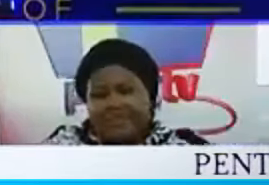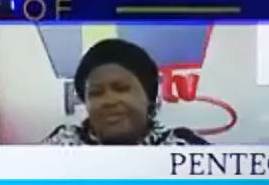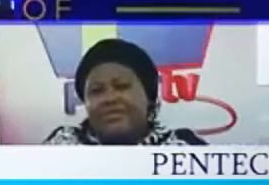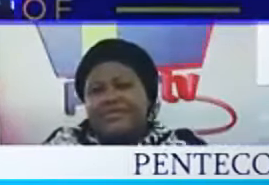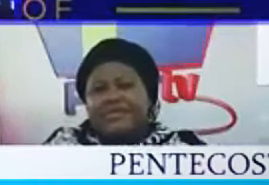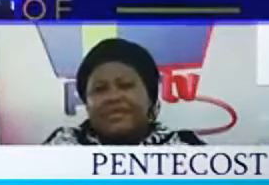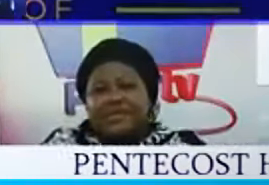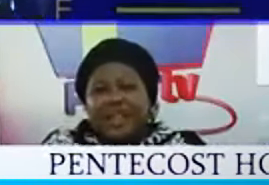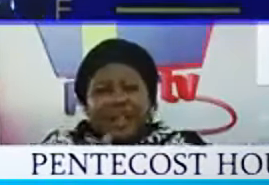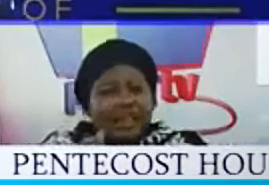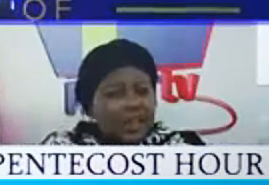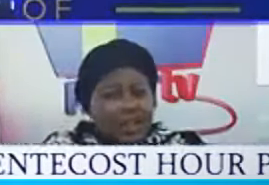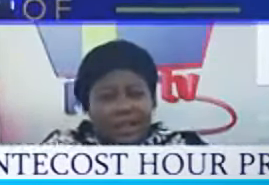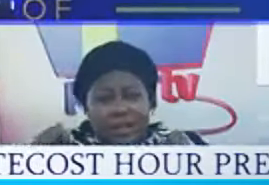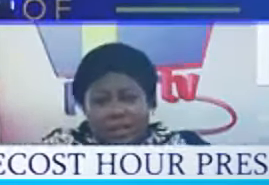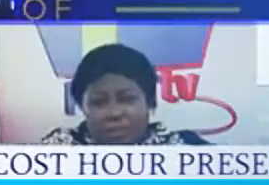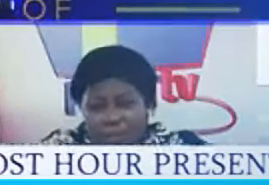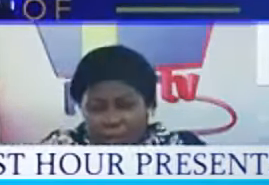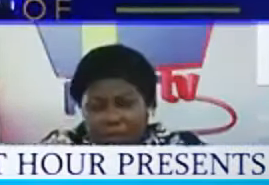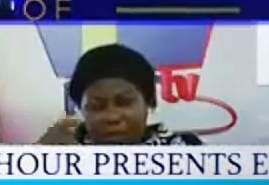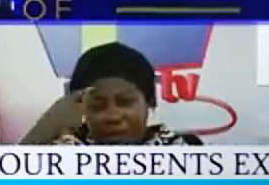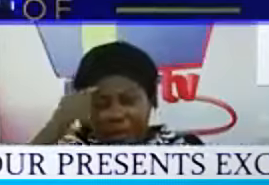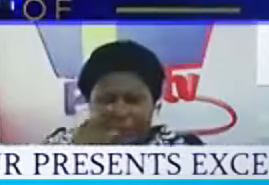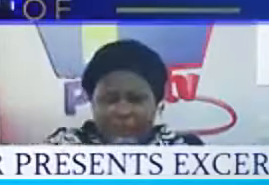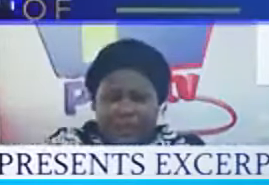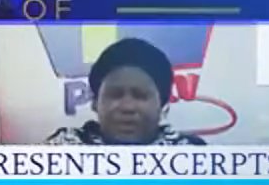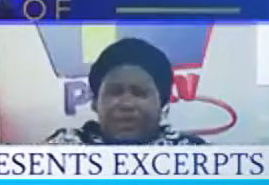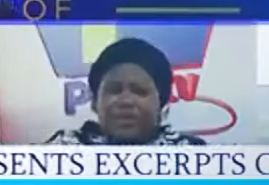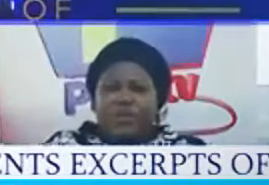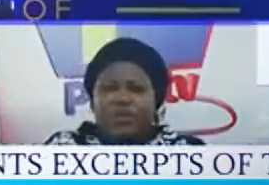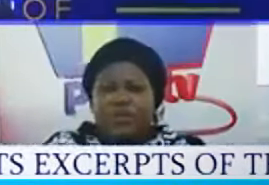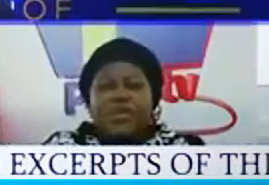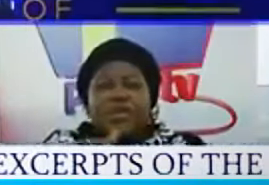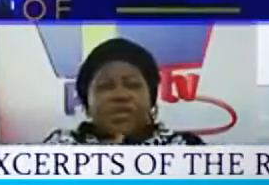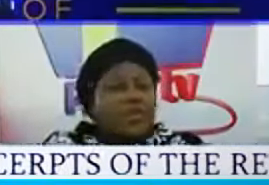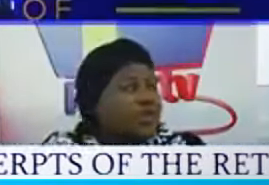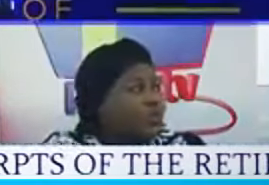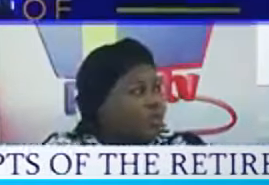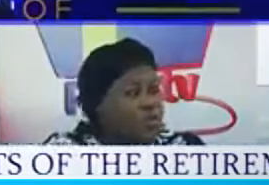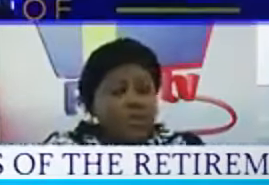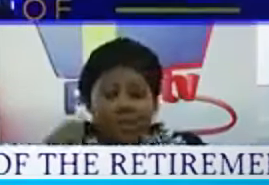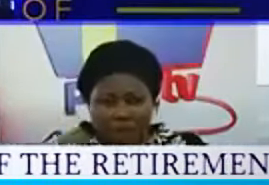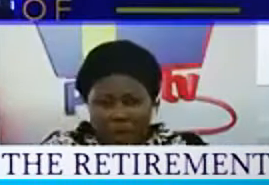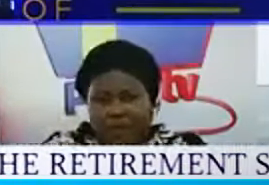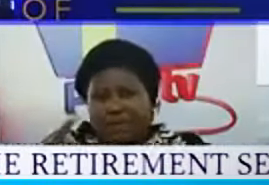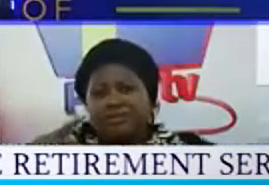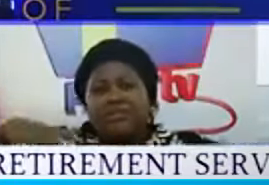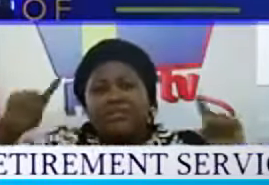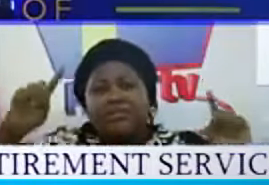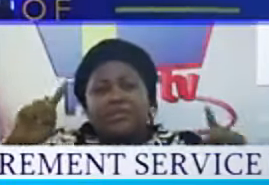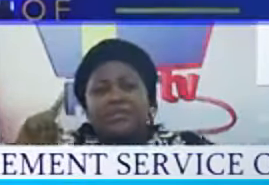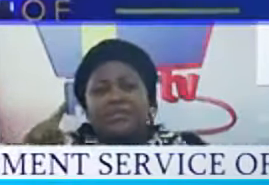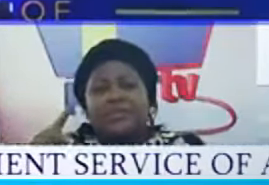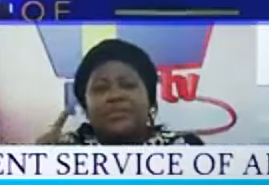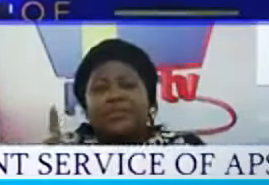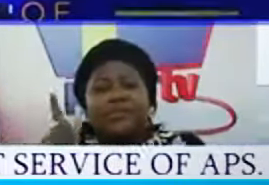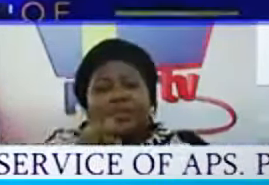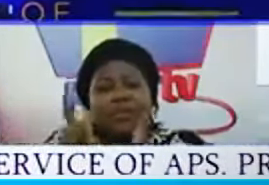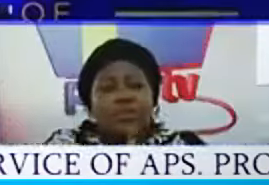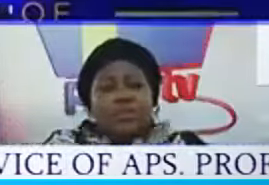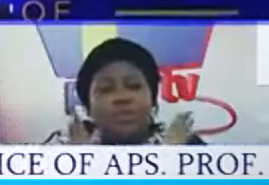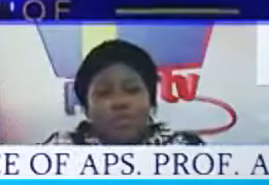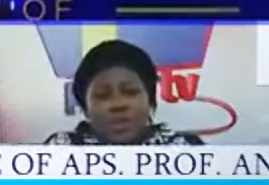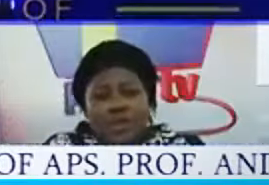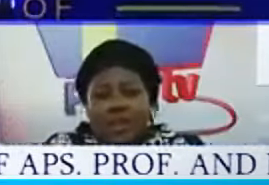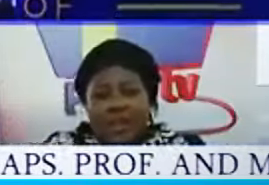that ability is for all. That is why all of us can succeed. The lawyer can succeed, the carpenter can succeed,